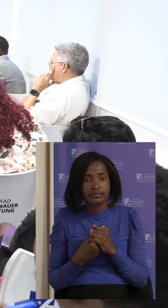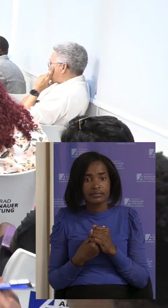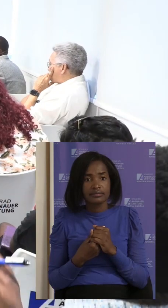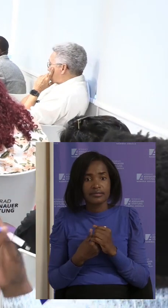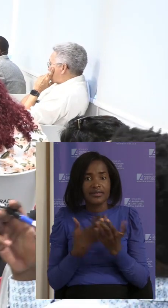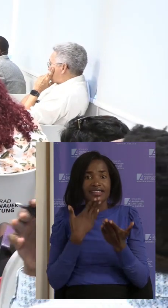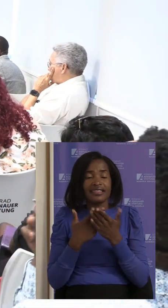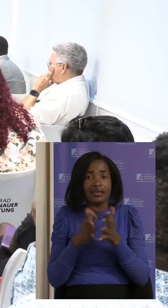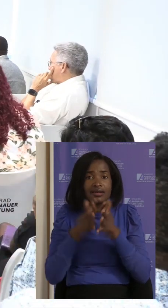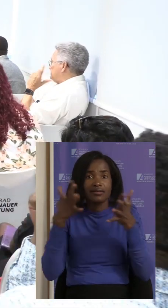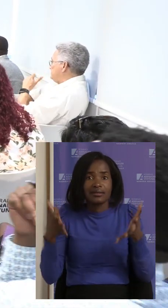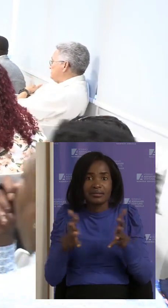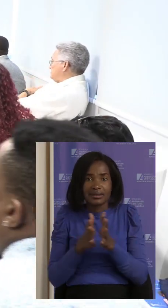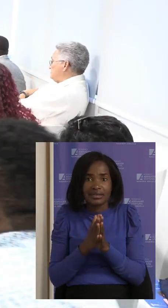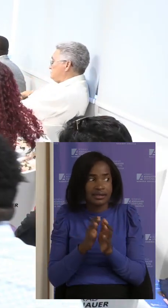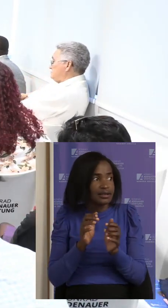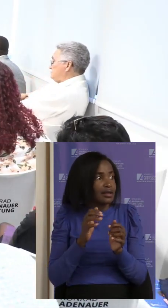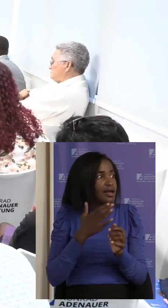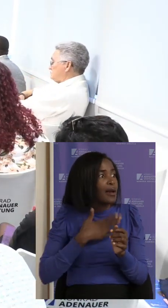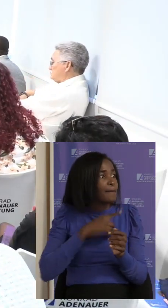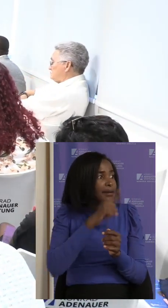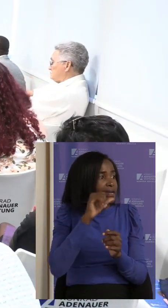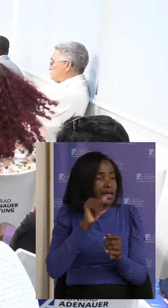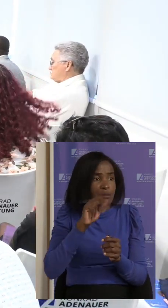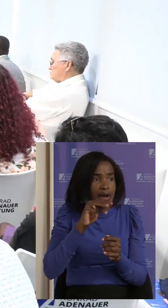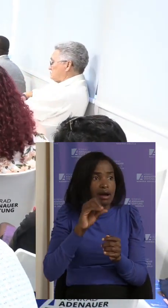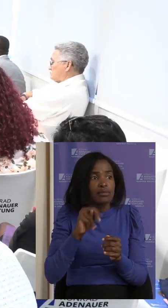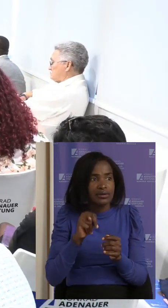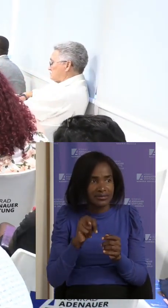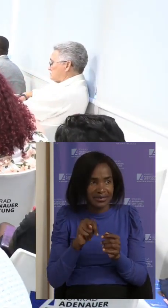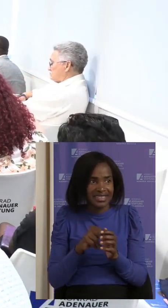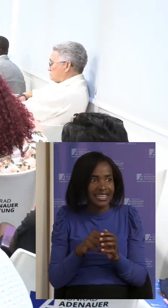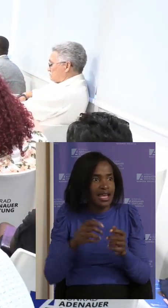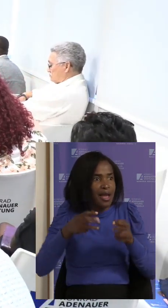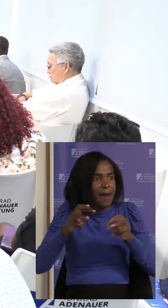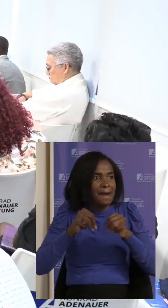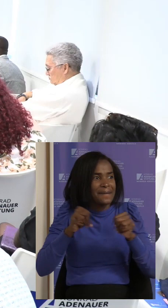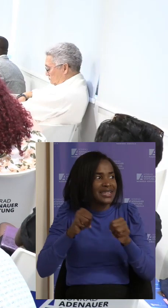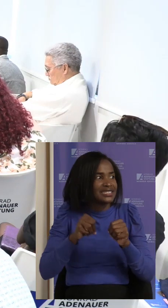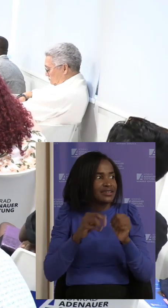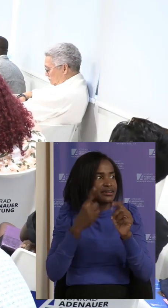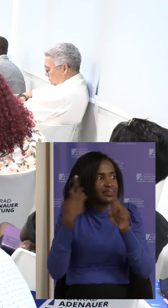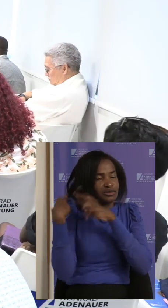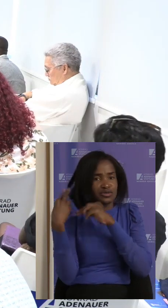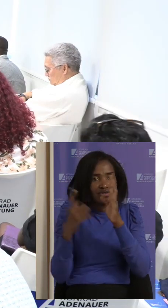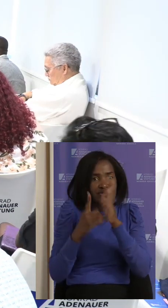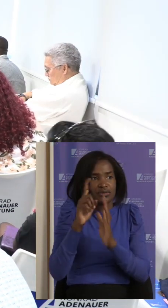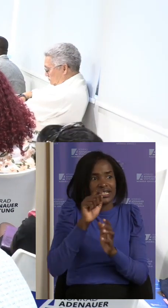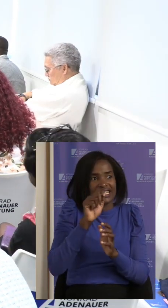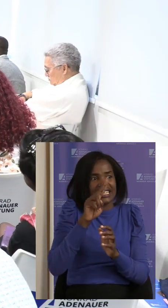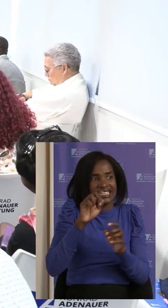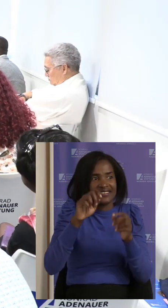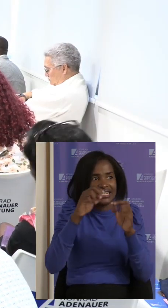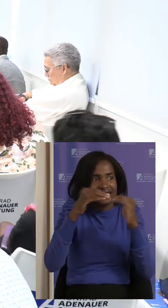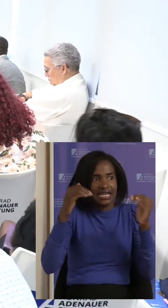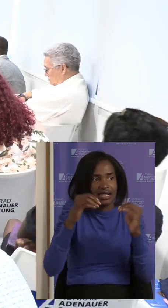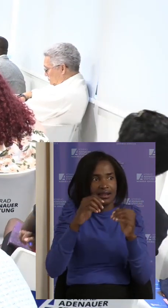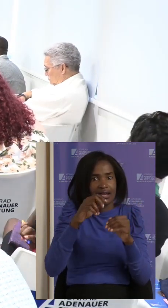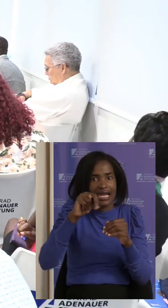Thank you very much. Good evening. My name is Aman Aufiku. I'm the manager responsible for the development of TVET standard at the Namibia Training